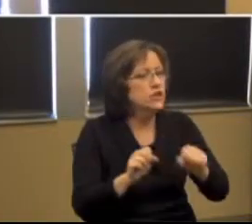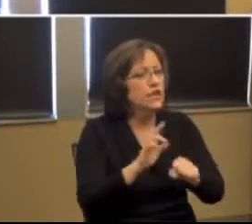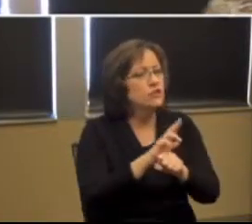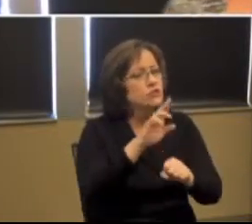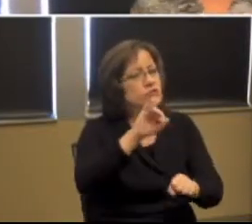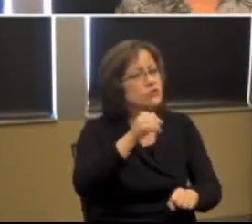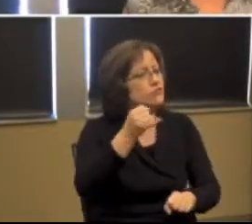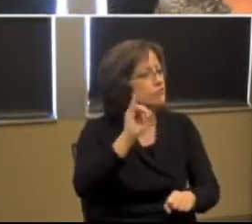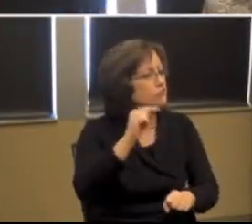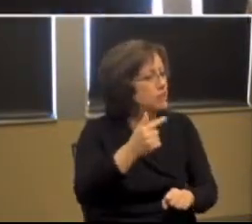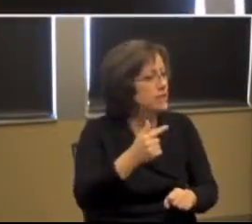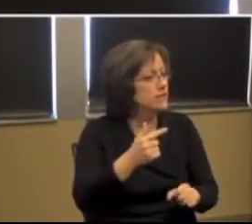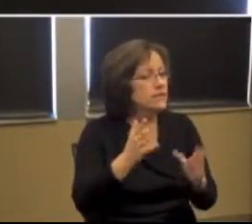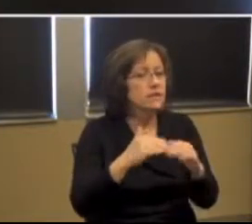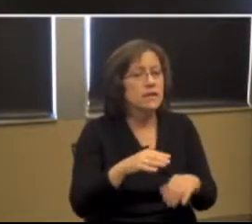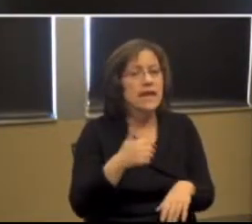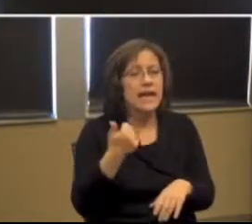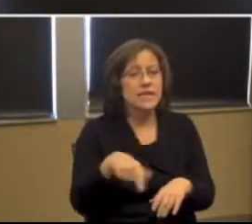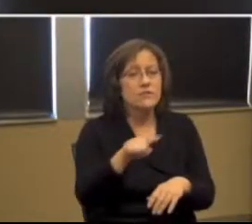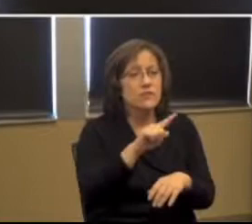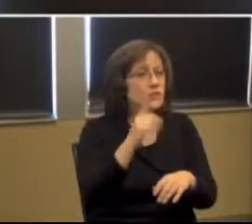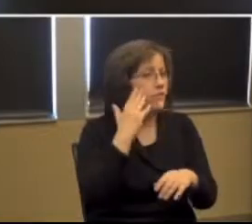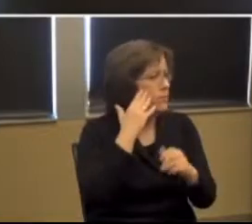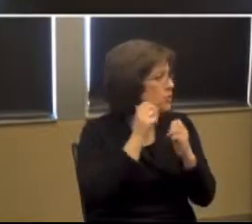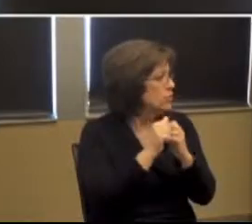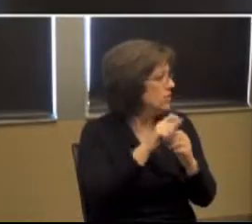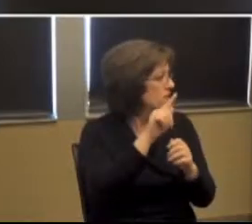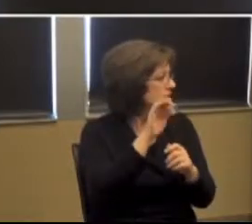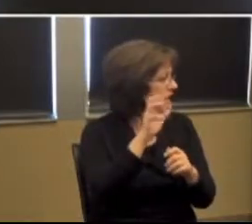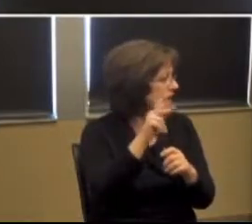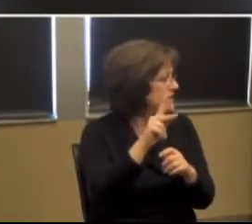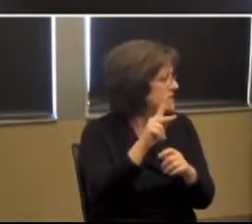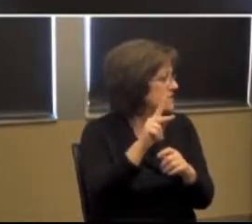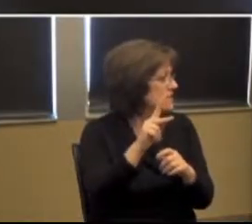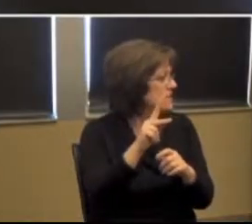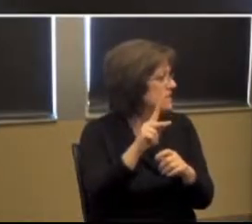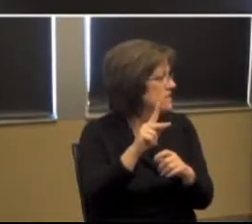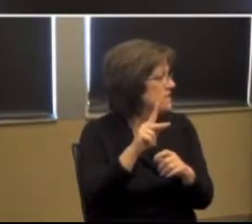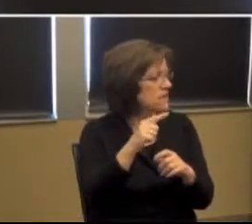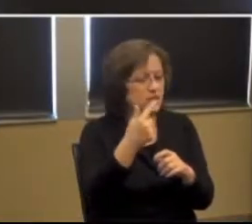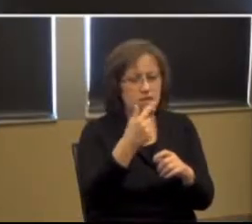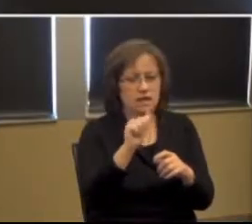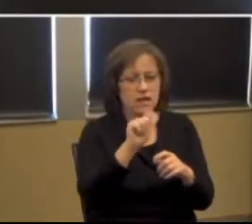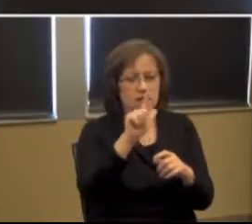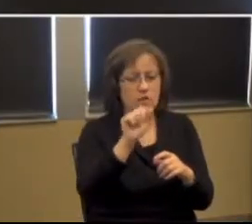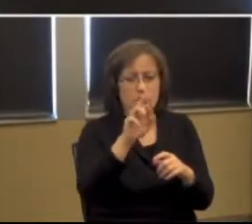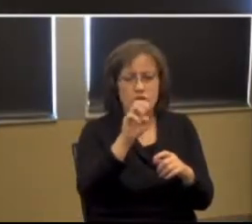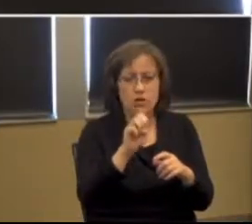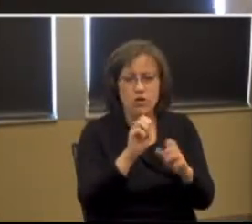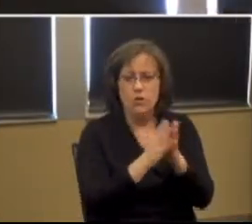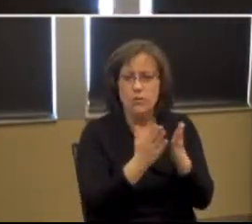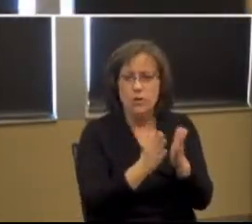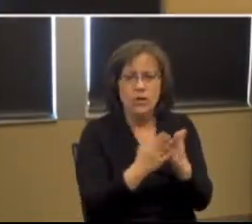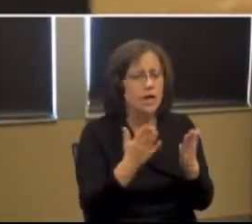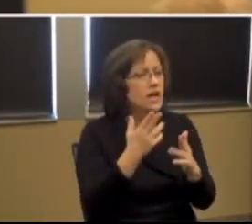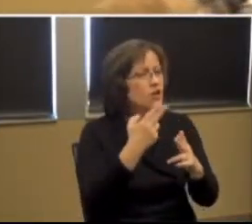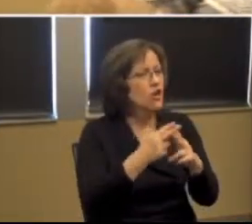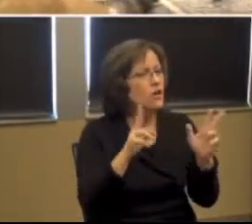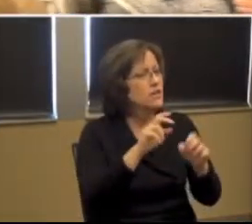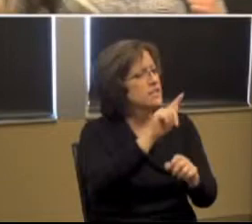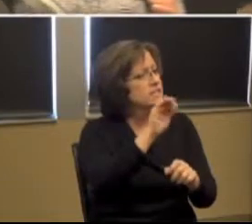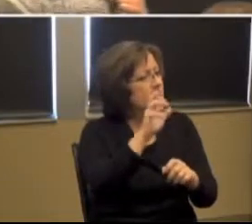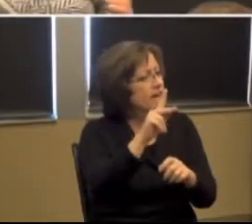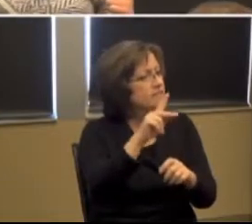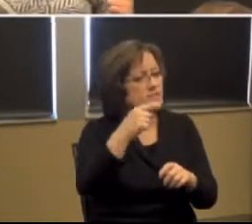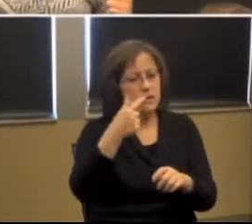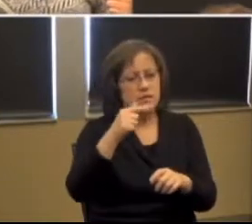Are any of you guys familiar with the Task Galore books? I forgot mine. I don't know how I forgot them. So it's called Tasks Galore.